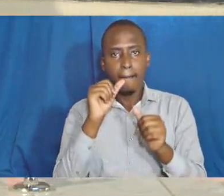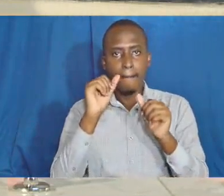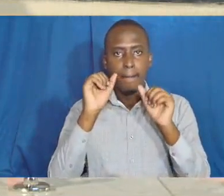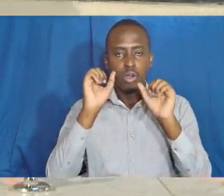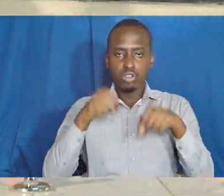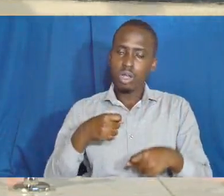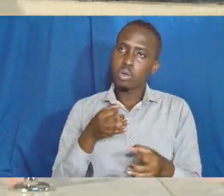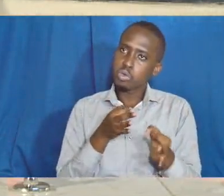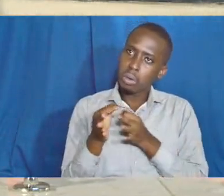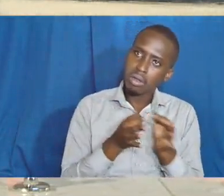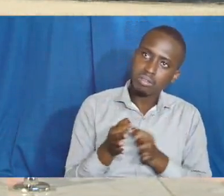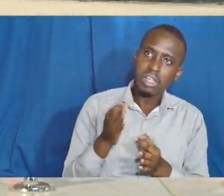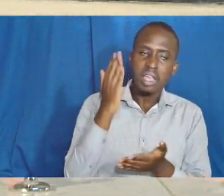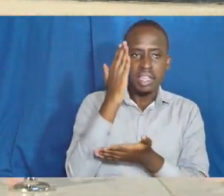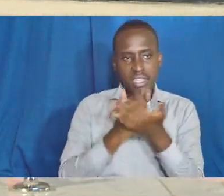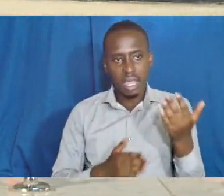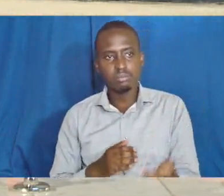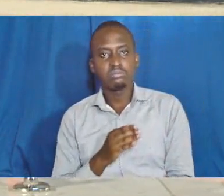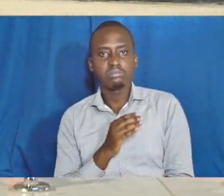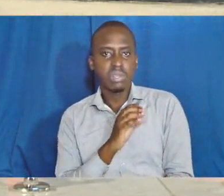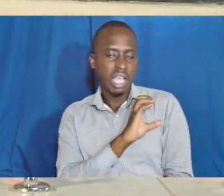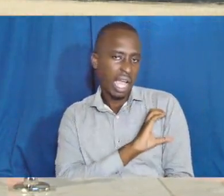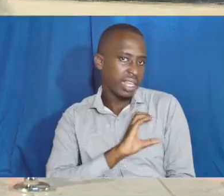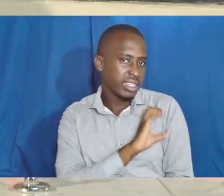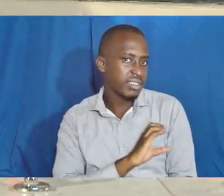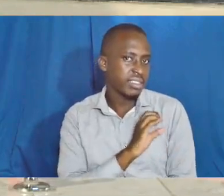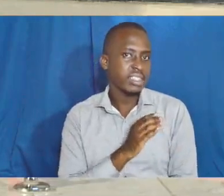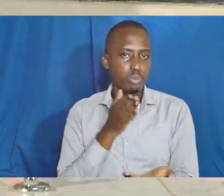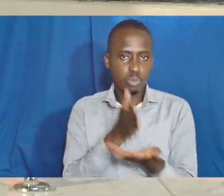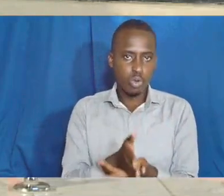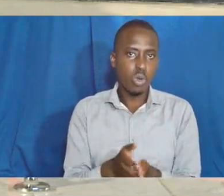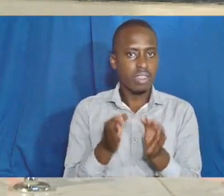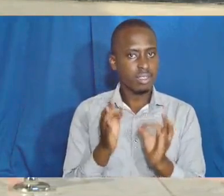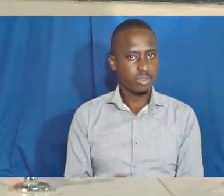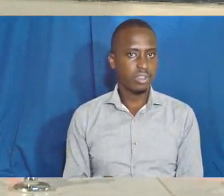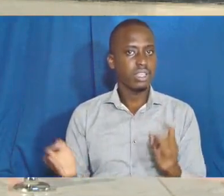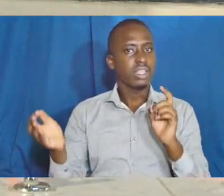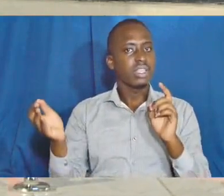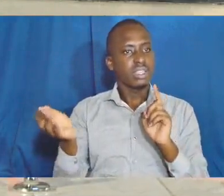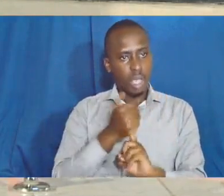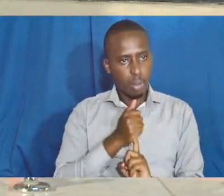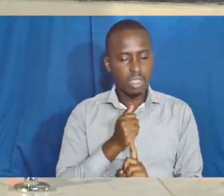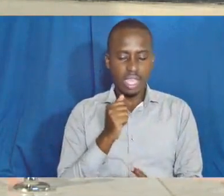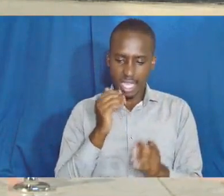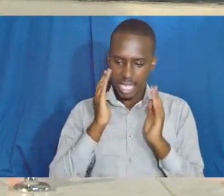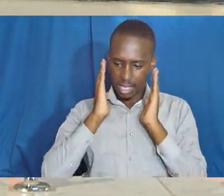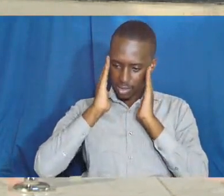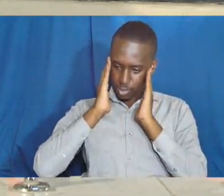determining some characteristics. So pure substances have got